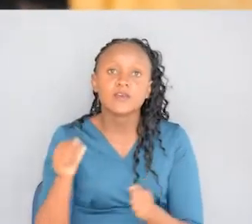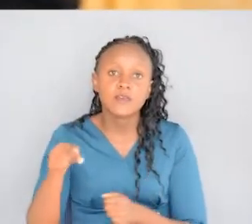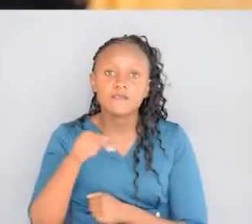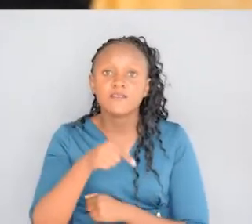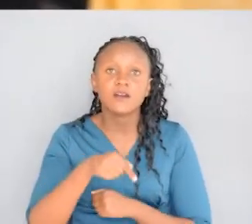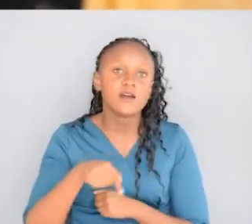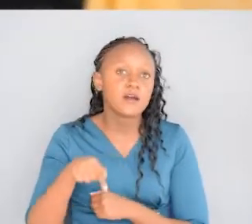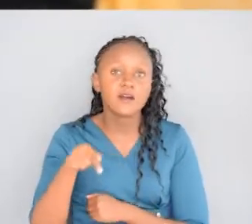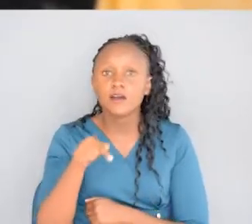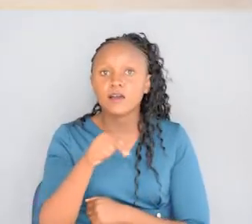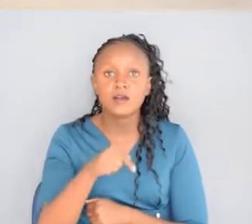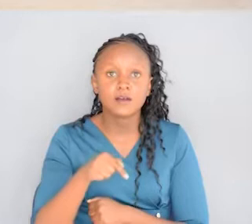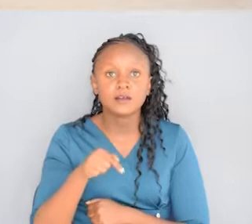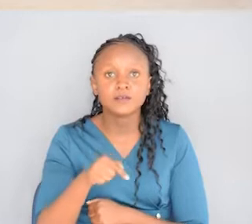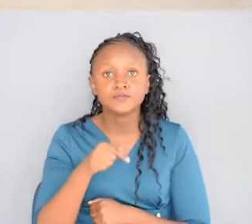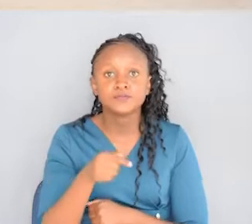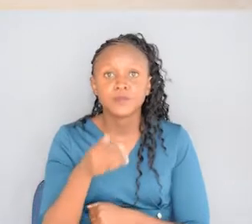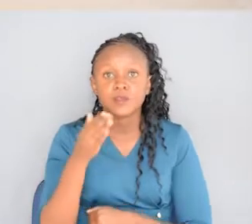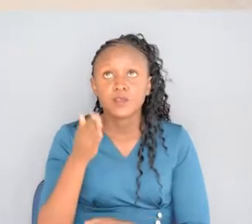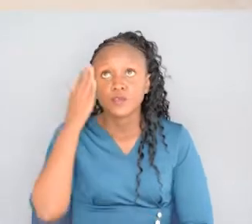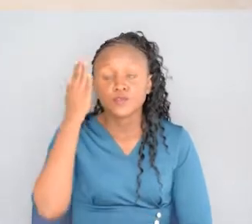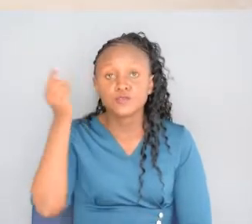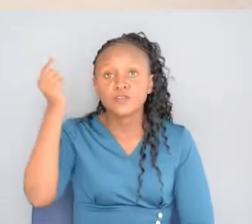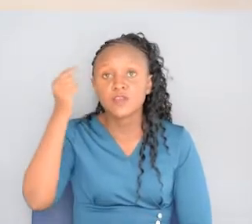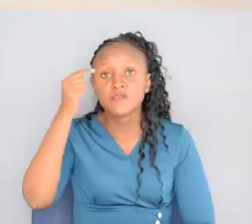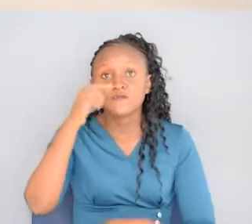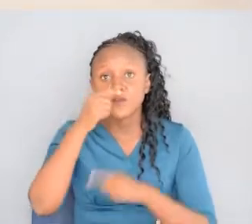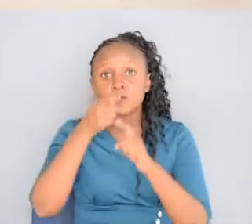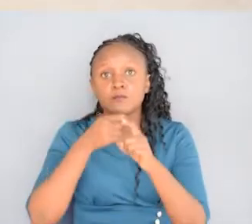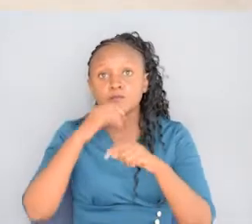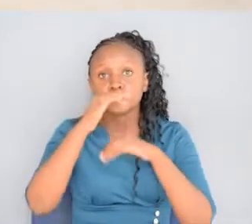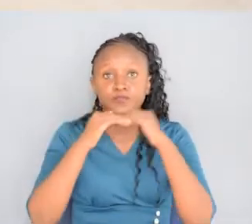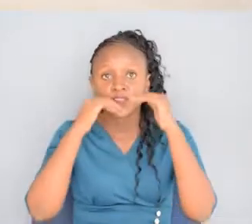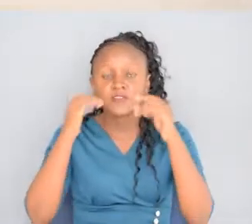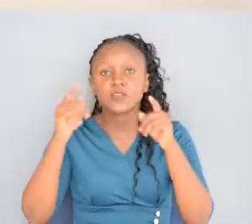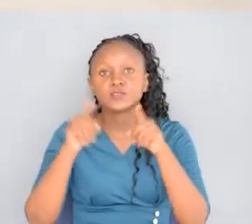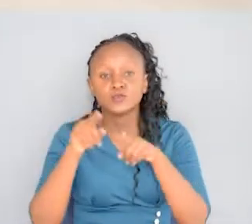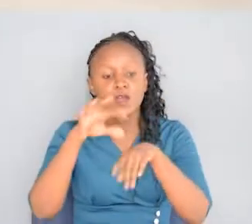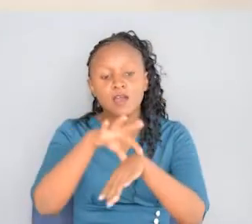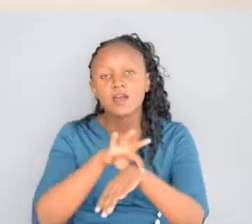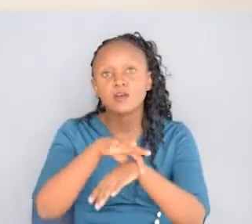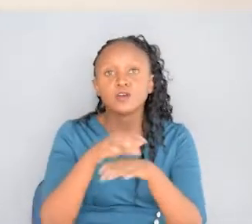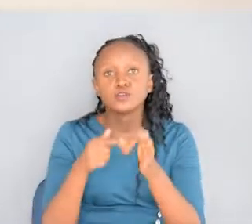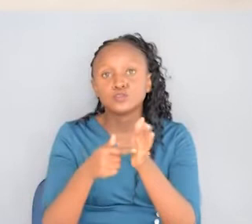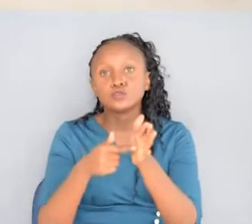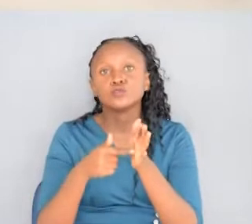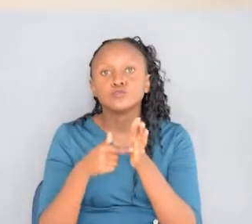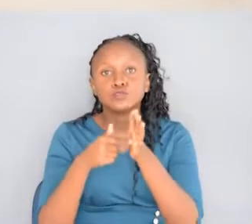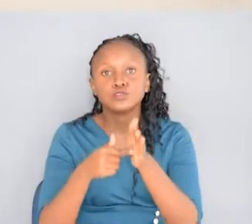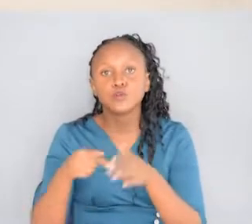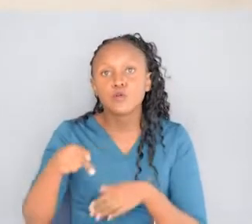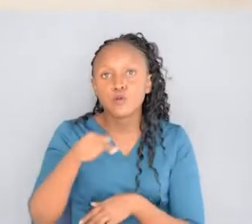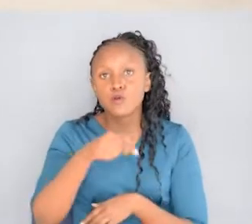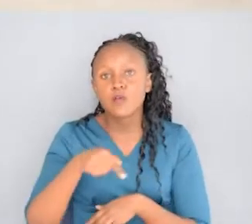you came to save us. You came from heaven, said. You came from heaven to